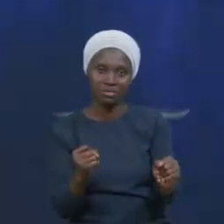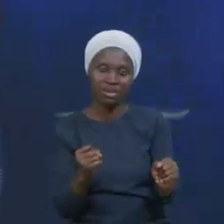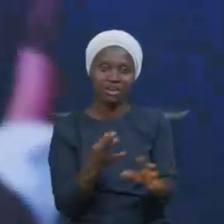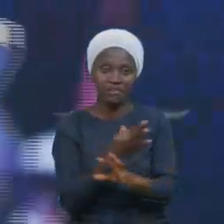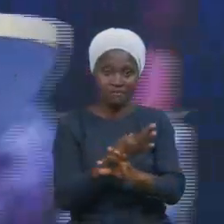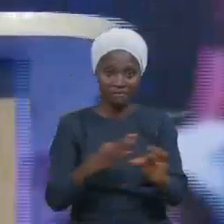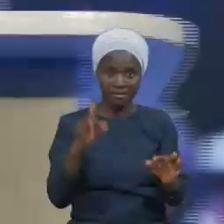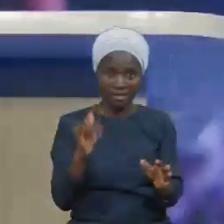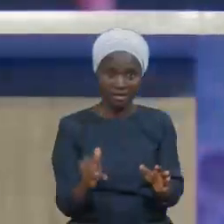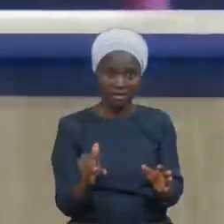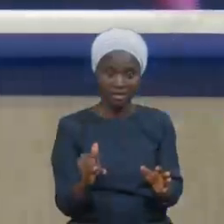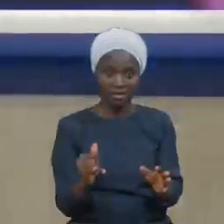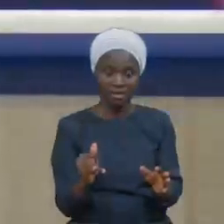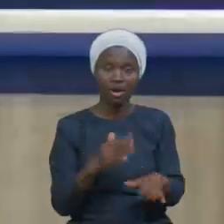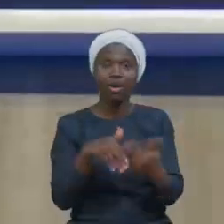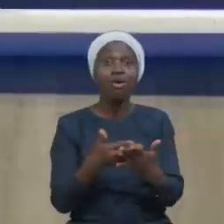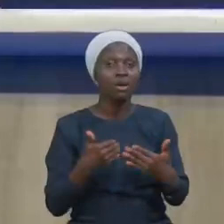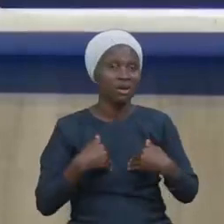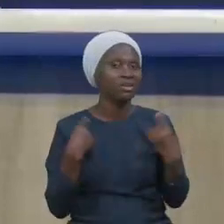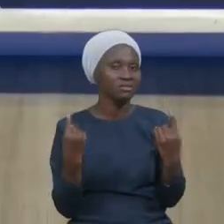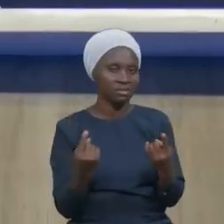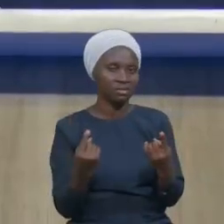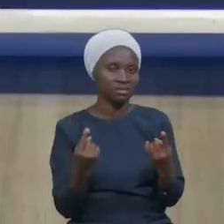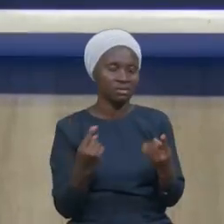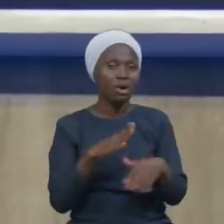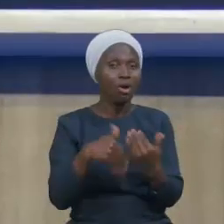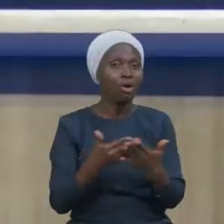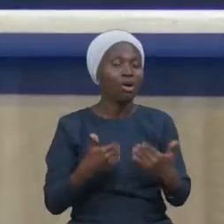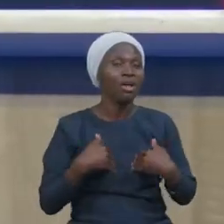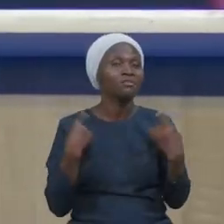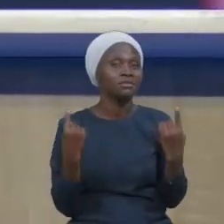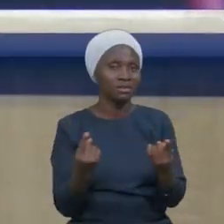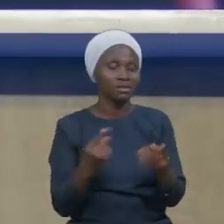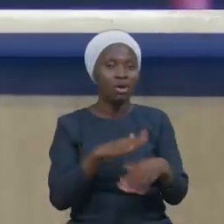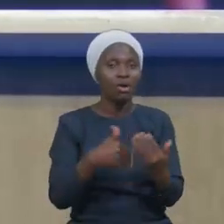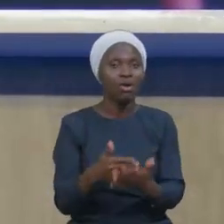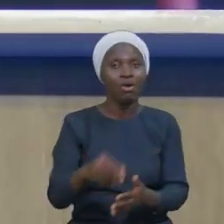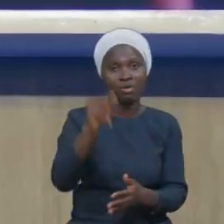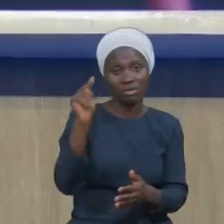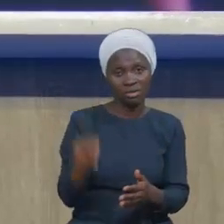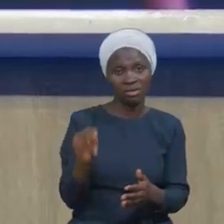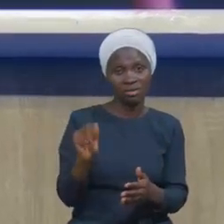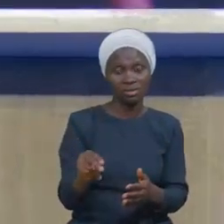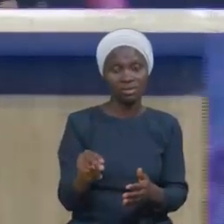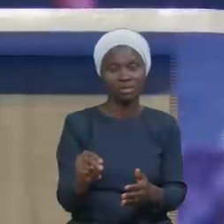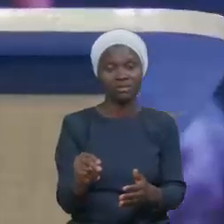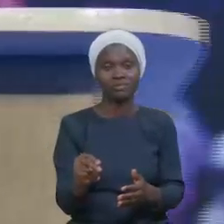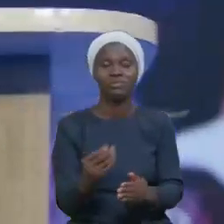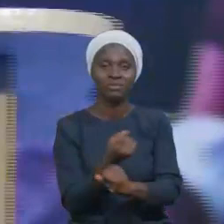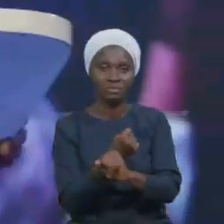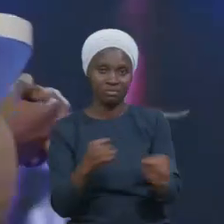All have sinned. All need justification.